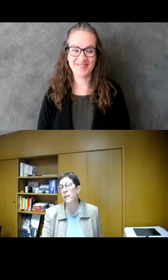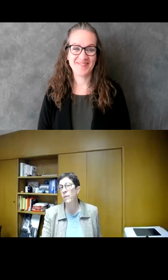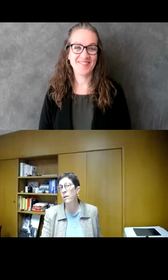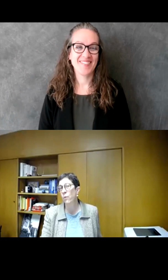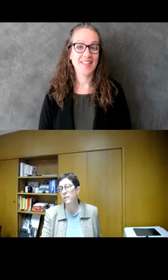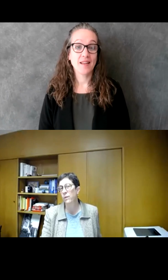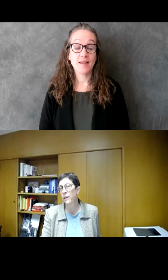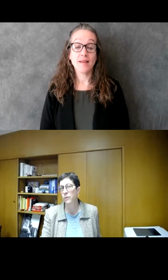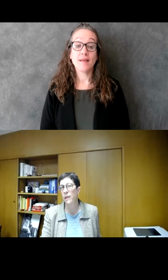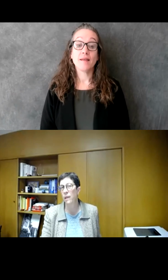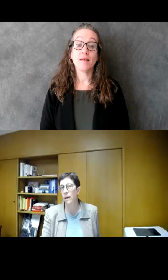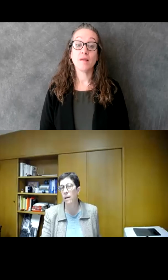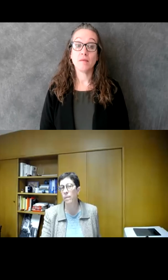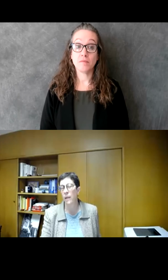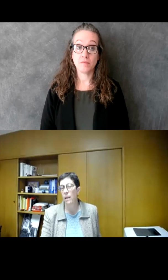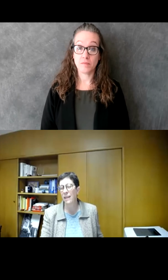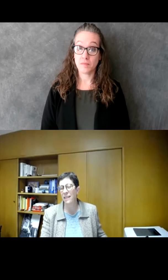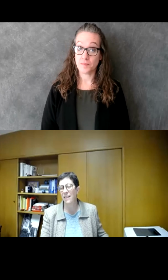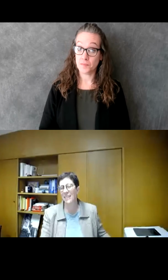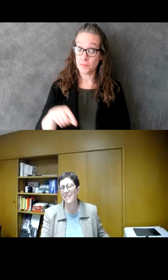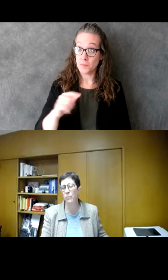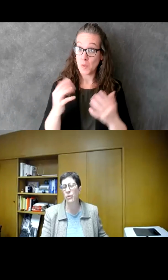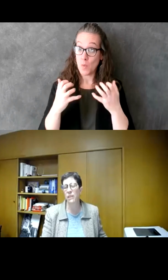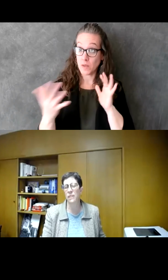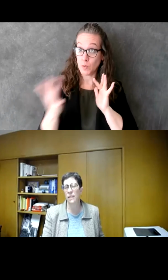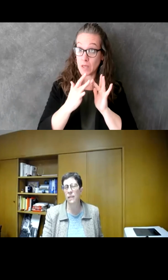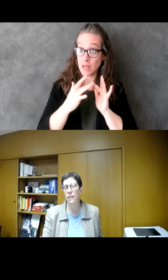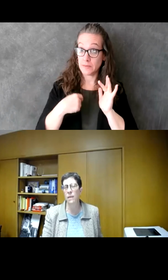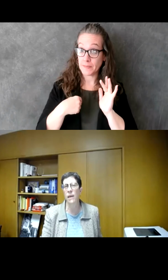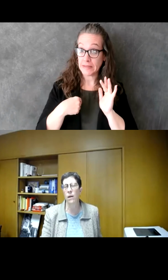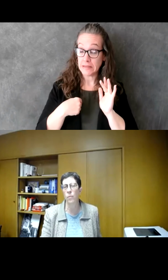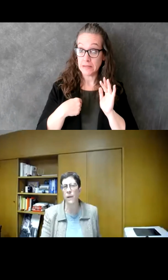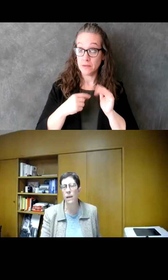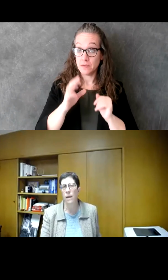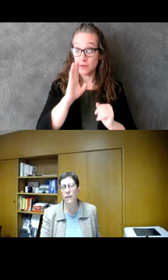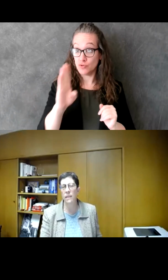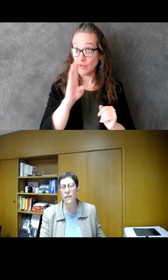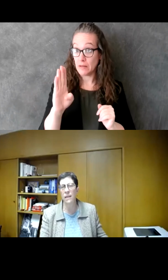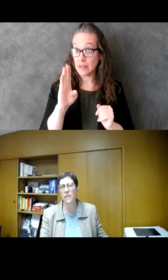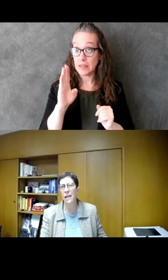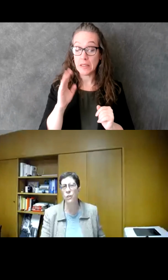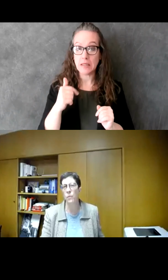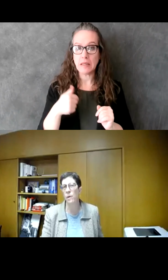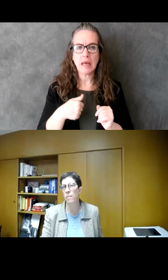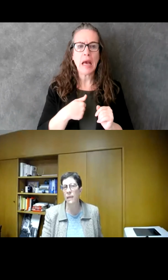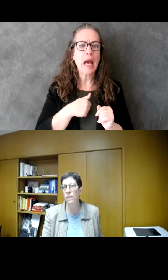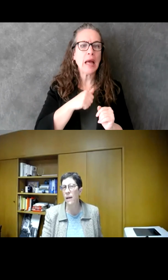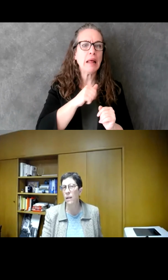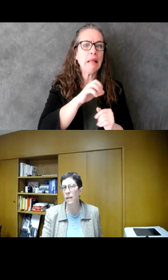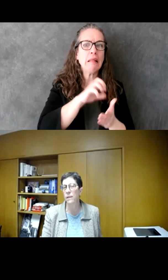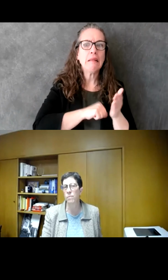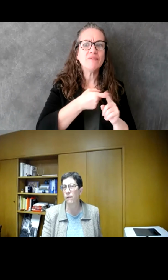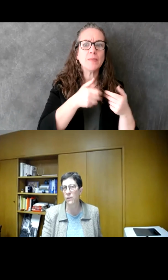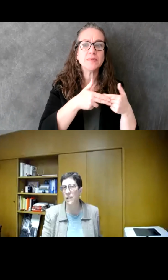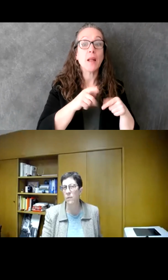And if anybody wants to reach me, I think I didn't put this in the email, but in the slideshow. But my